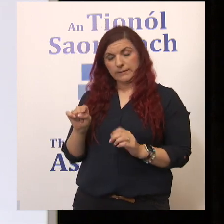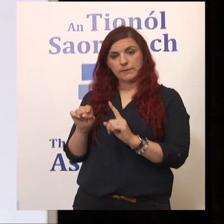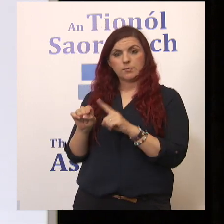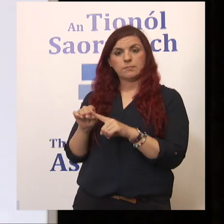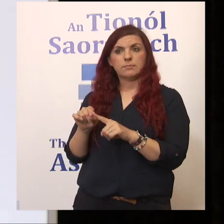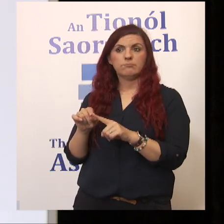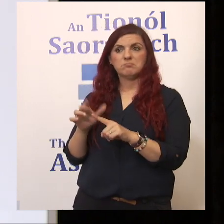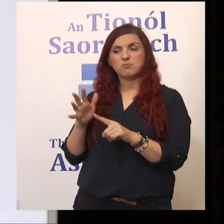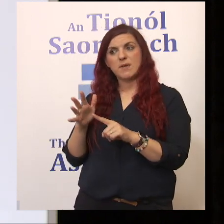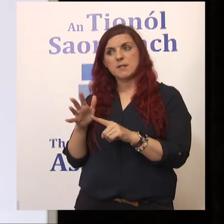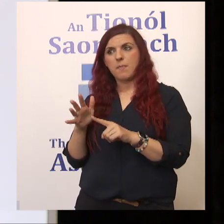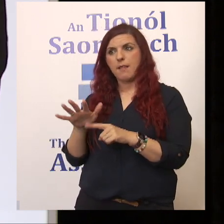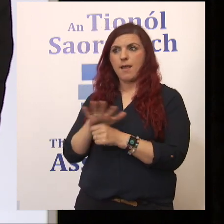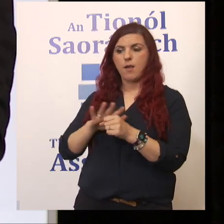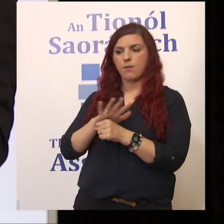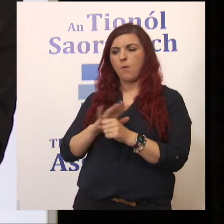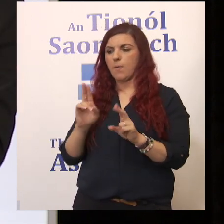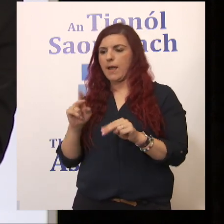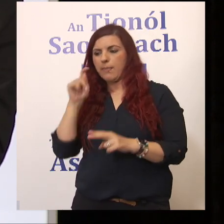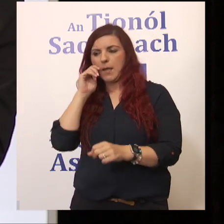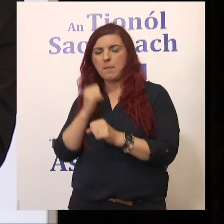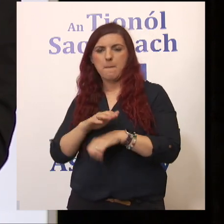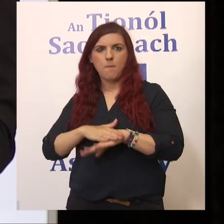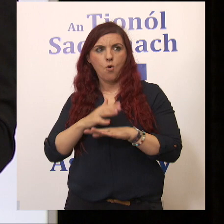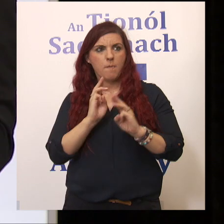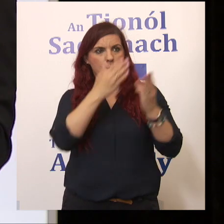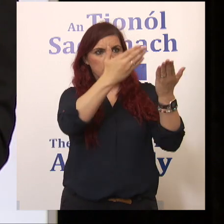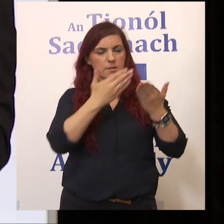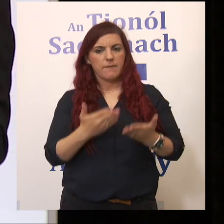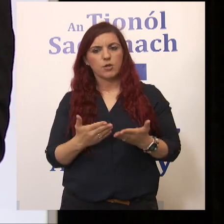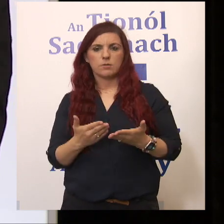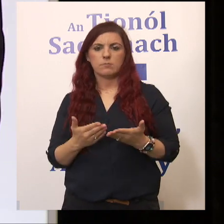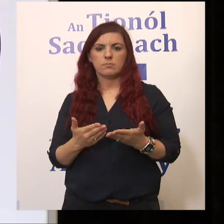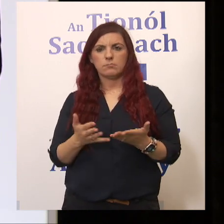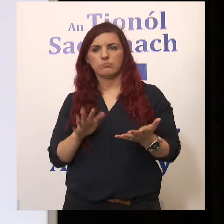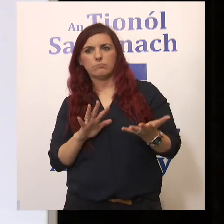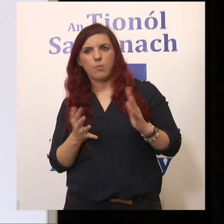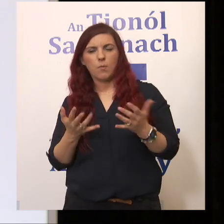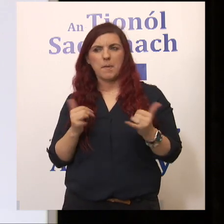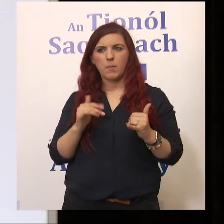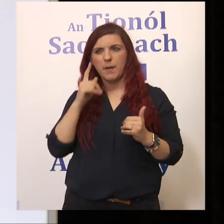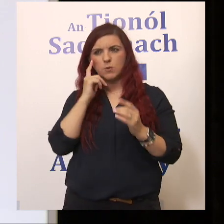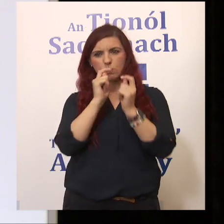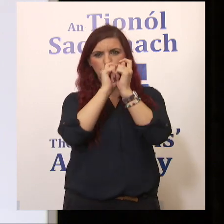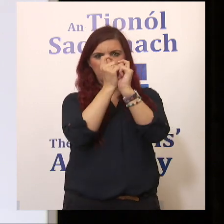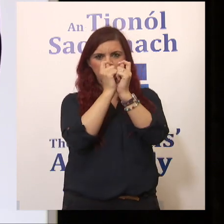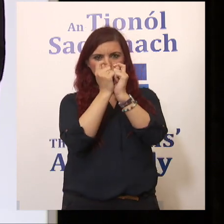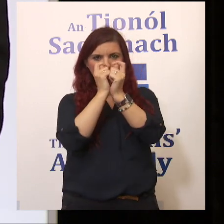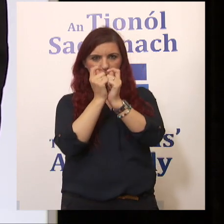and a reasonable area where we might look at more devolved decision making, where we might need to tweak and